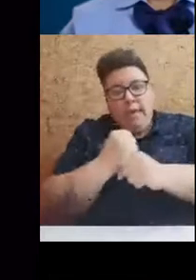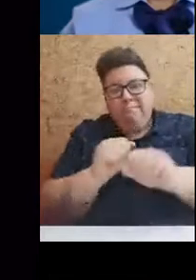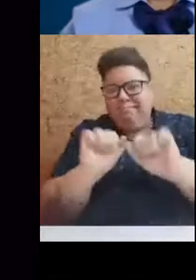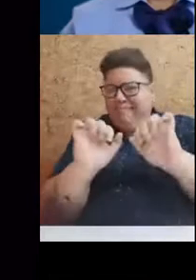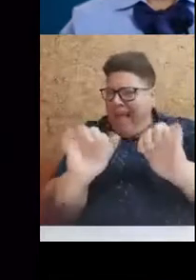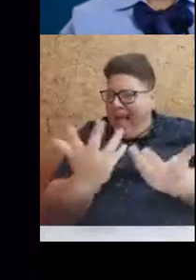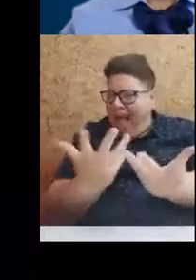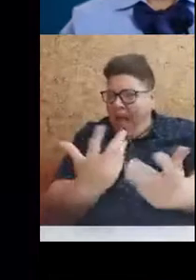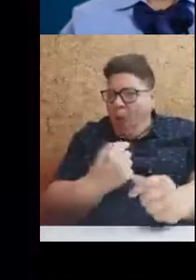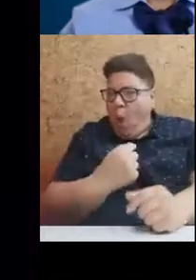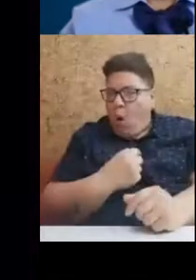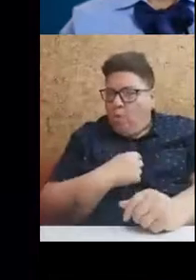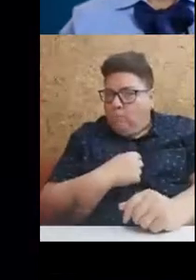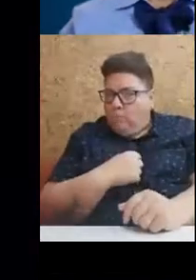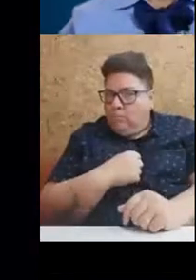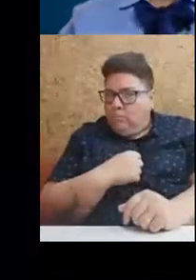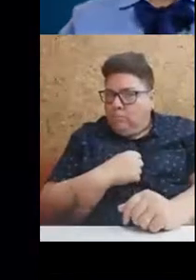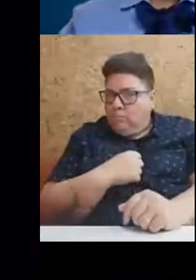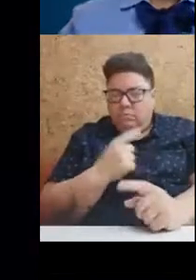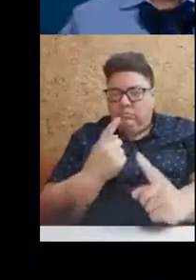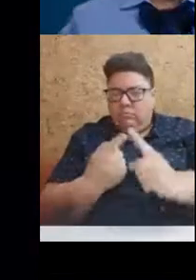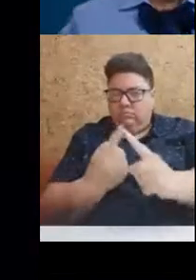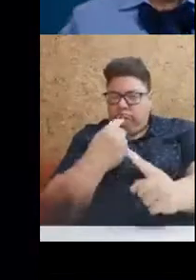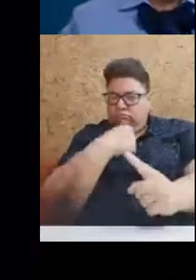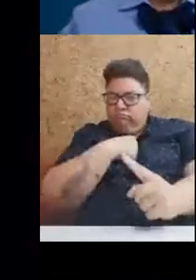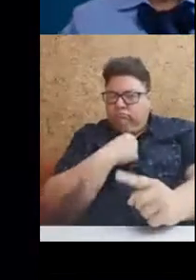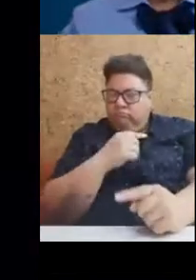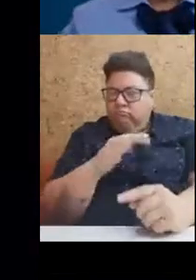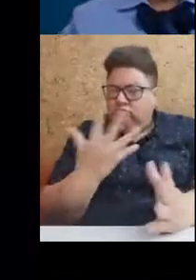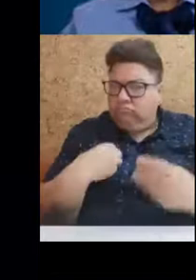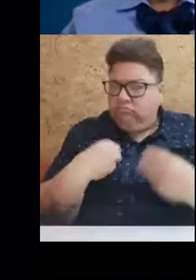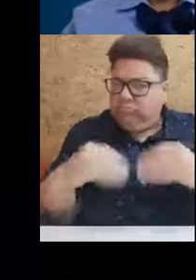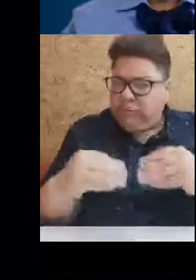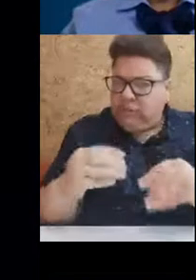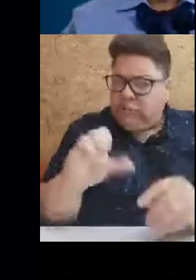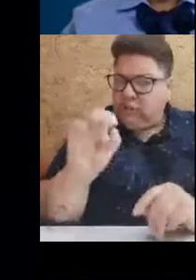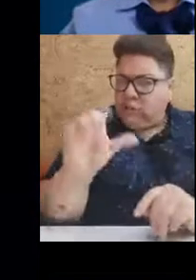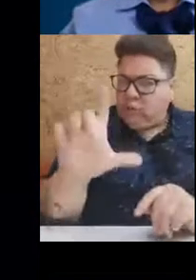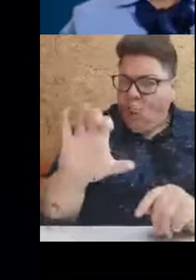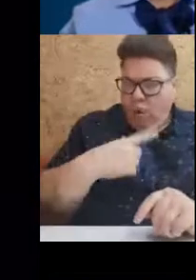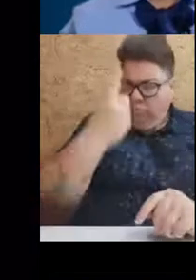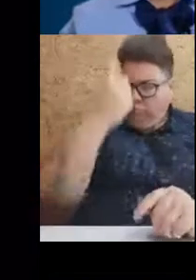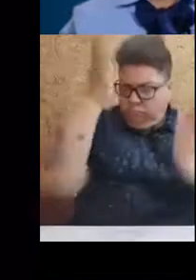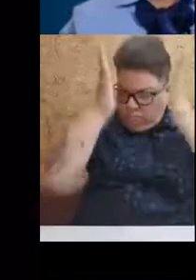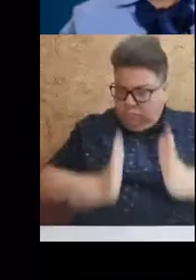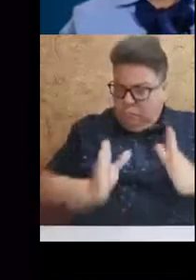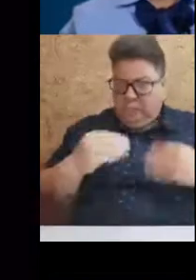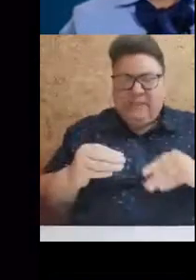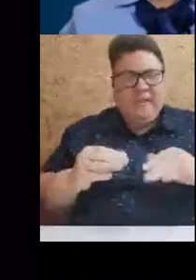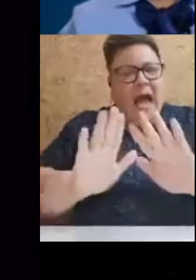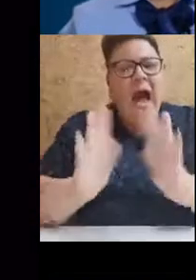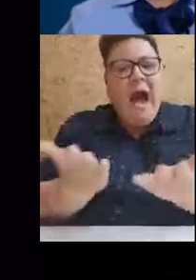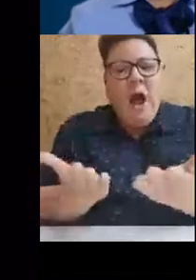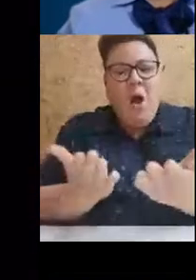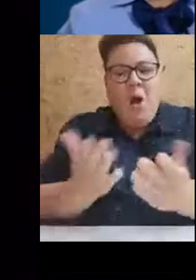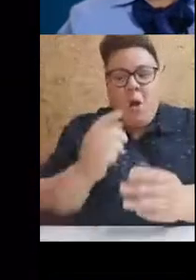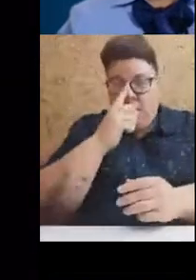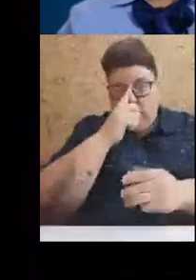what effect will this now have on a sole proprietor? If this was a sole proprietor, his tax will be